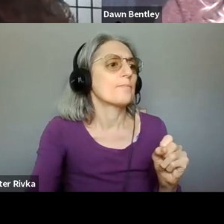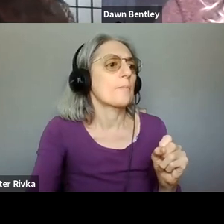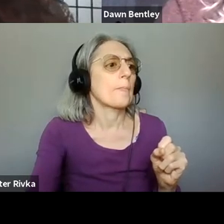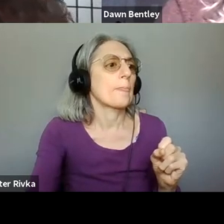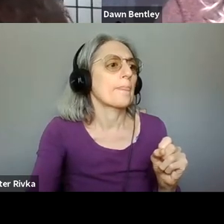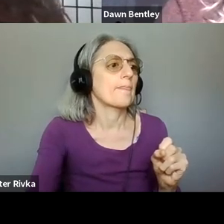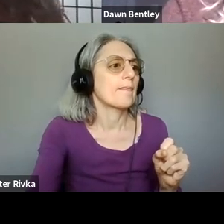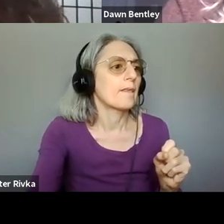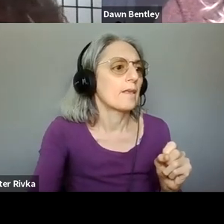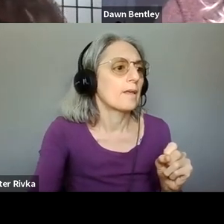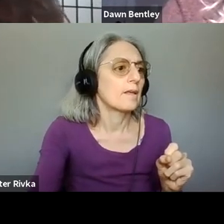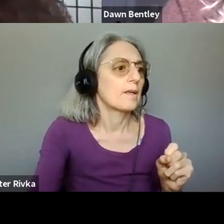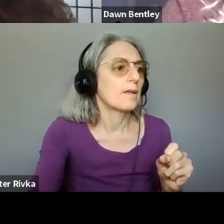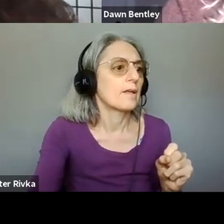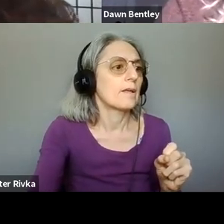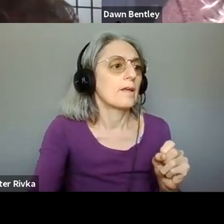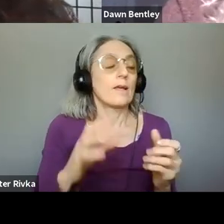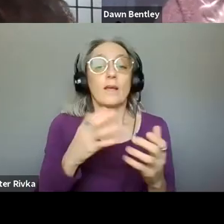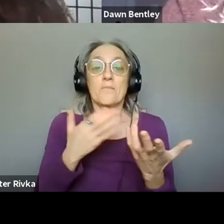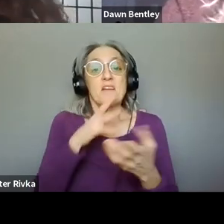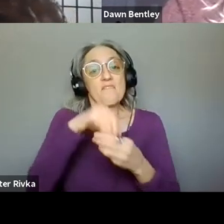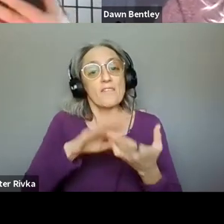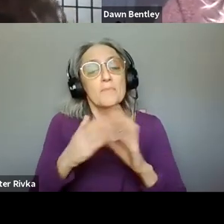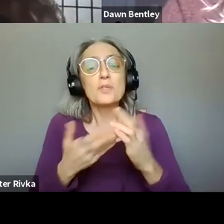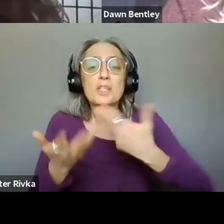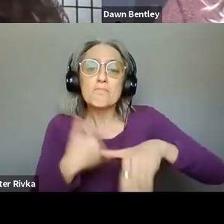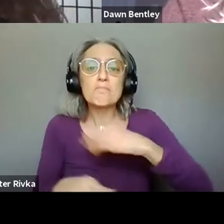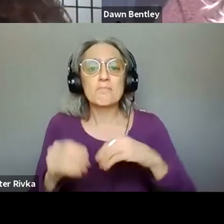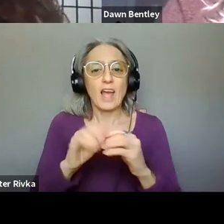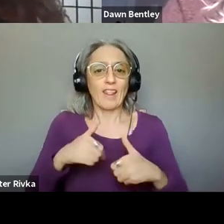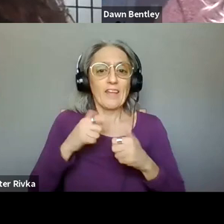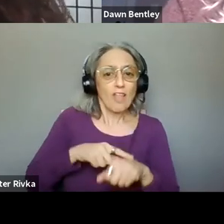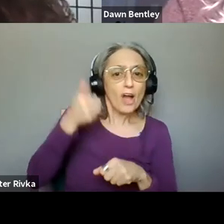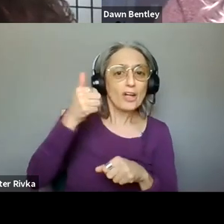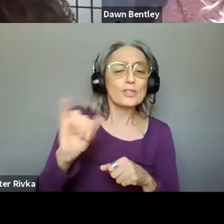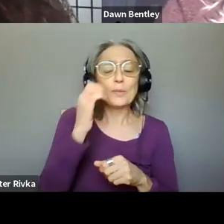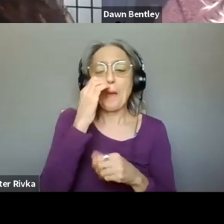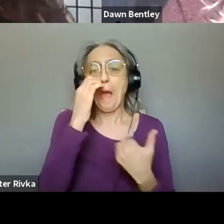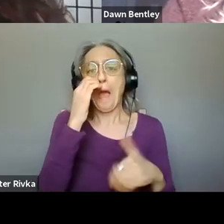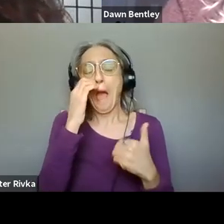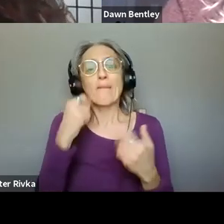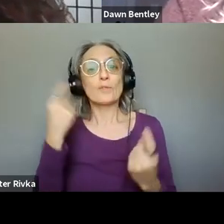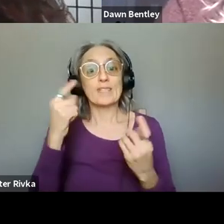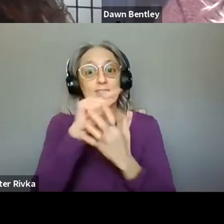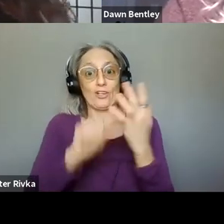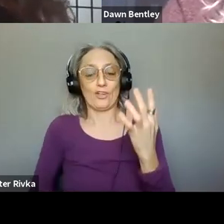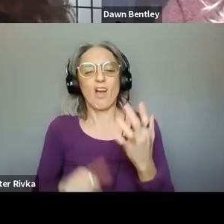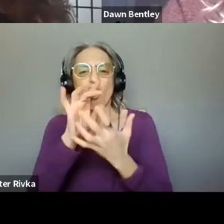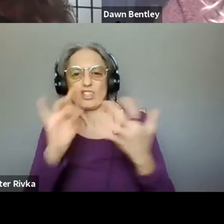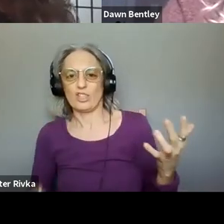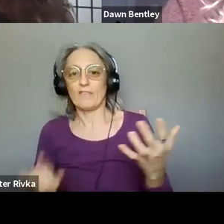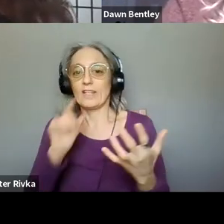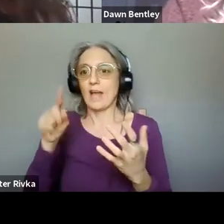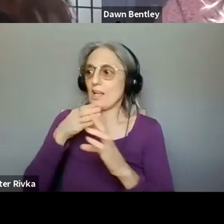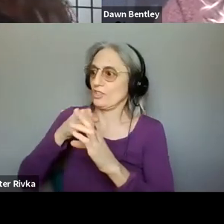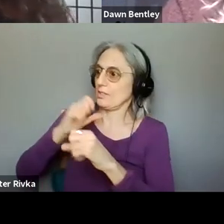engagement in their communities, and they have longer lifespans as well. And so those are all wonderful reasons to really consider the alternatives to guardianship, on top of the